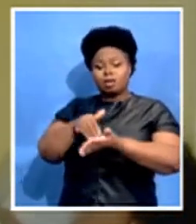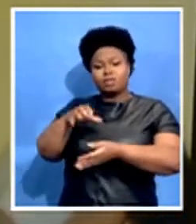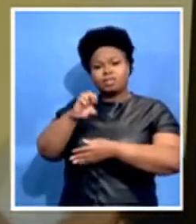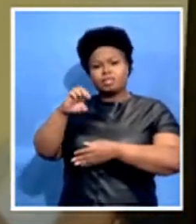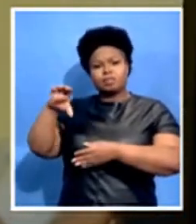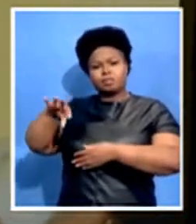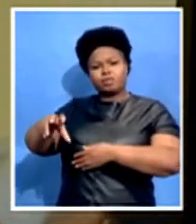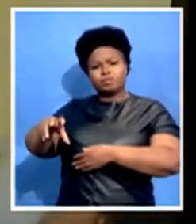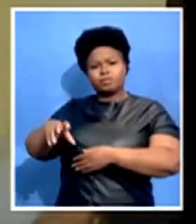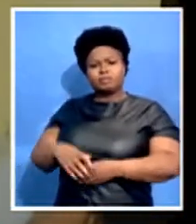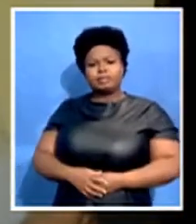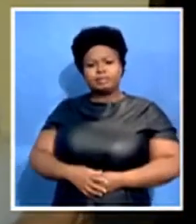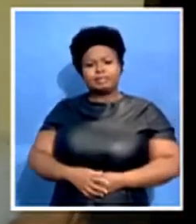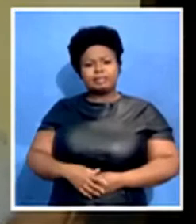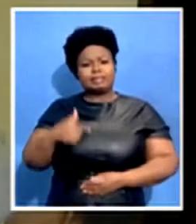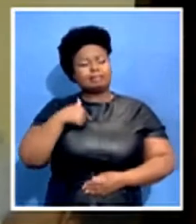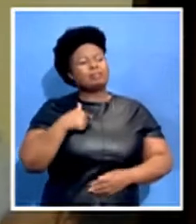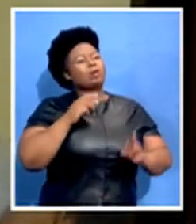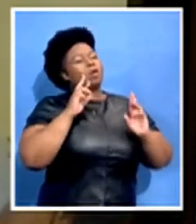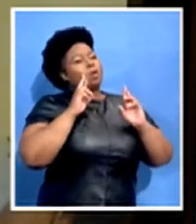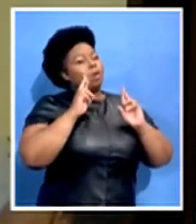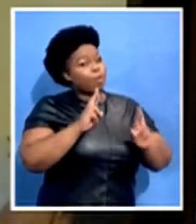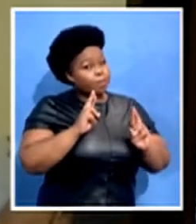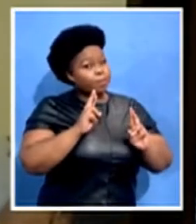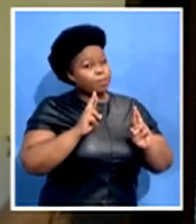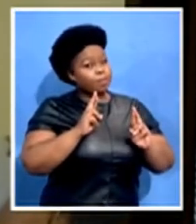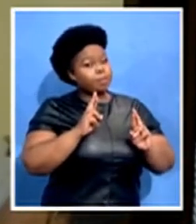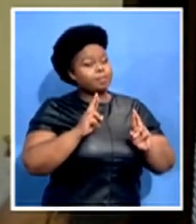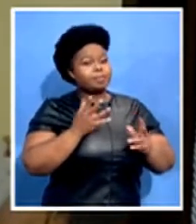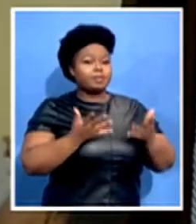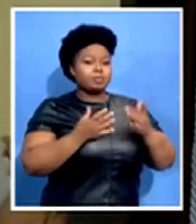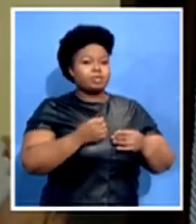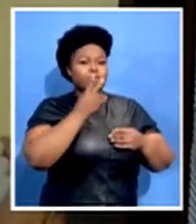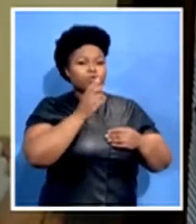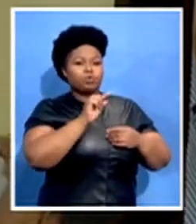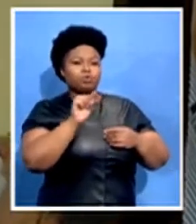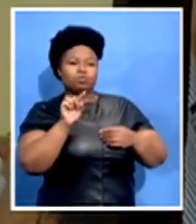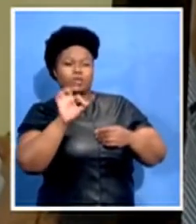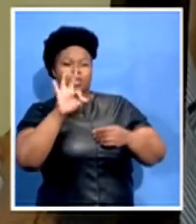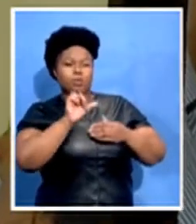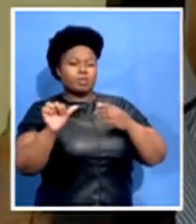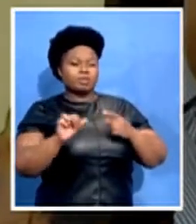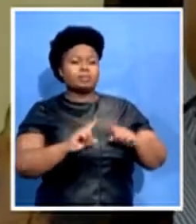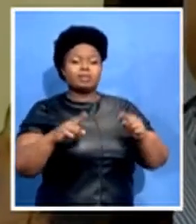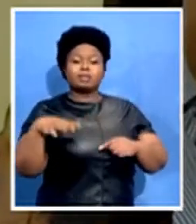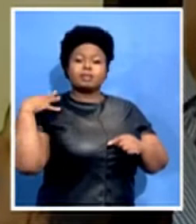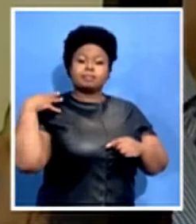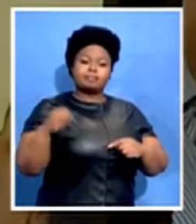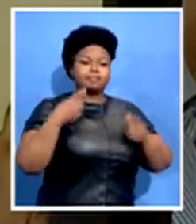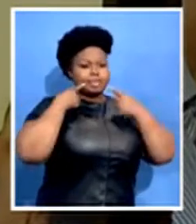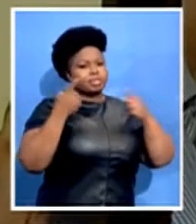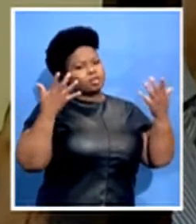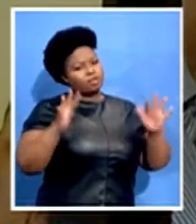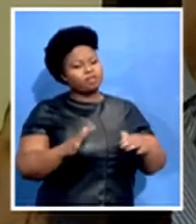hopeful that probably in the next 2 to 3 weeks, the minister has made the announcement that the plane will be leaving India